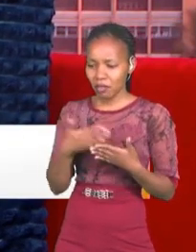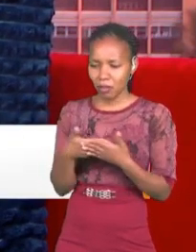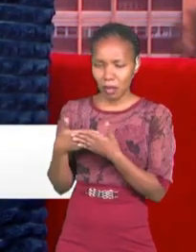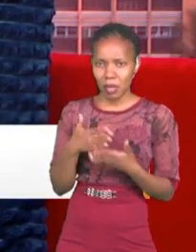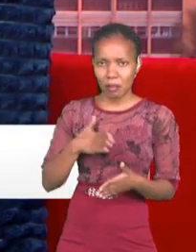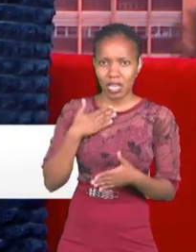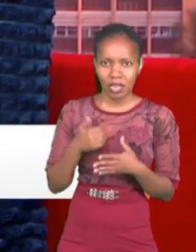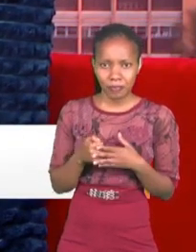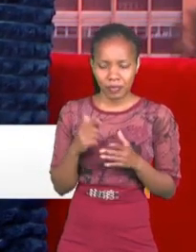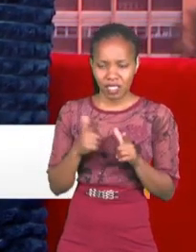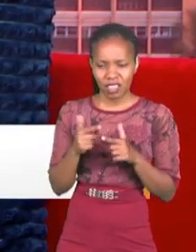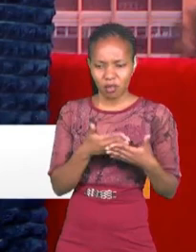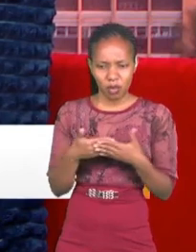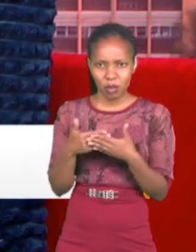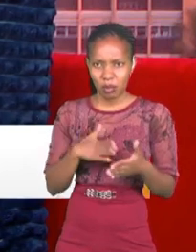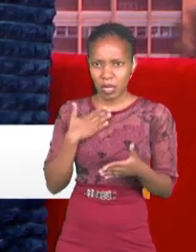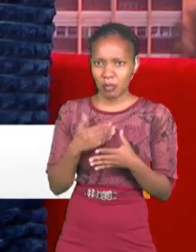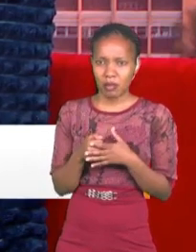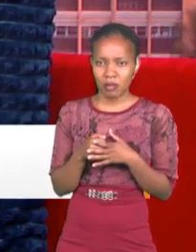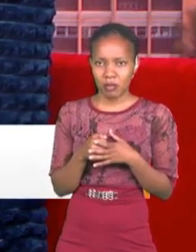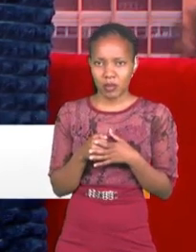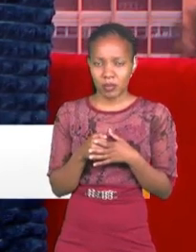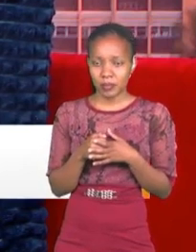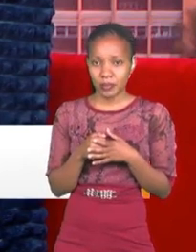my baby does not